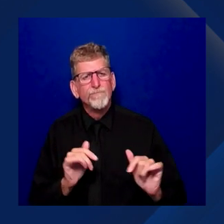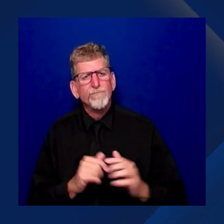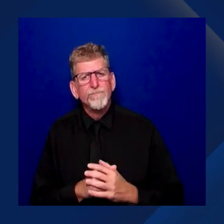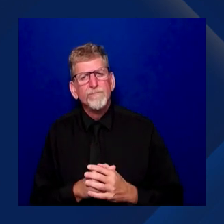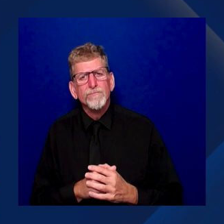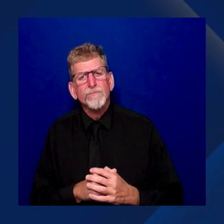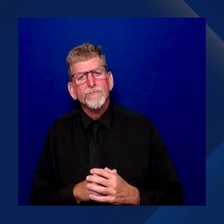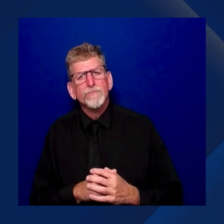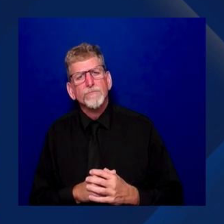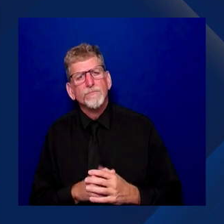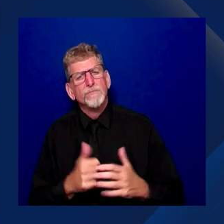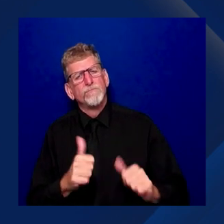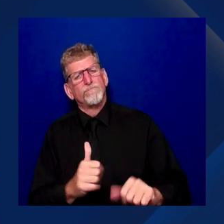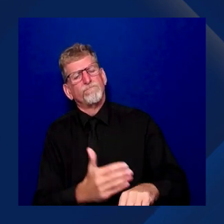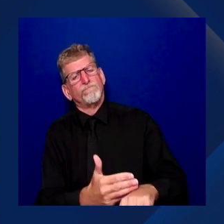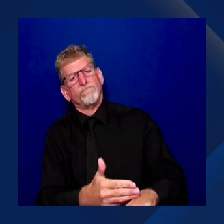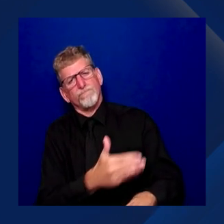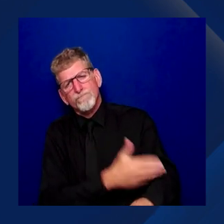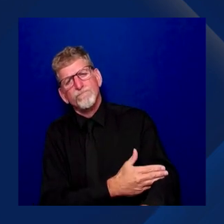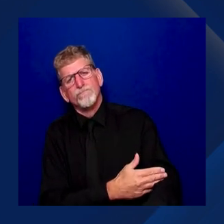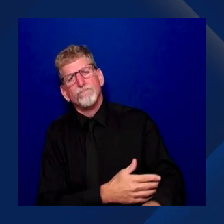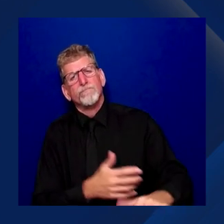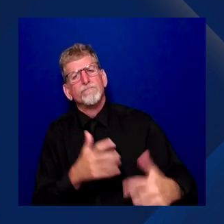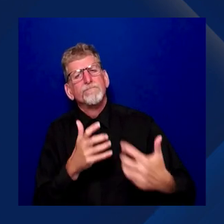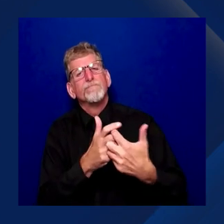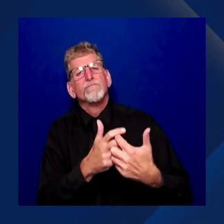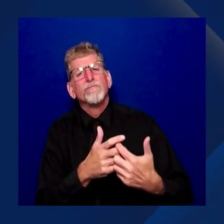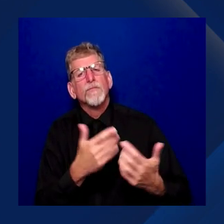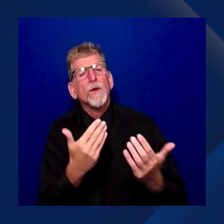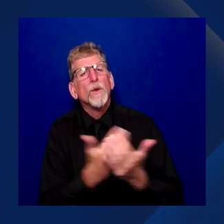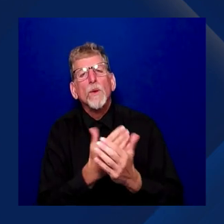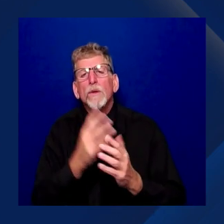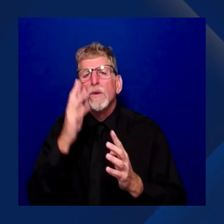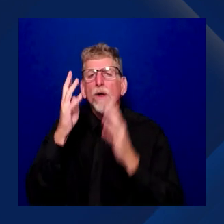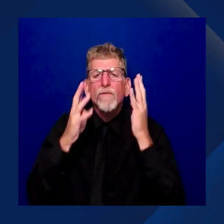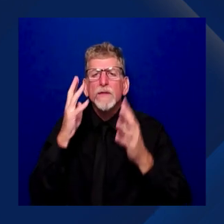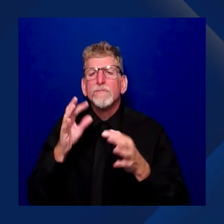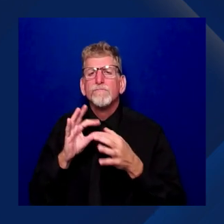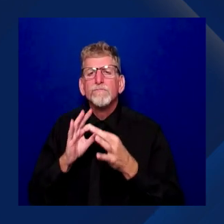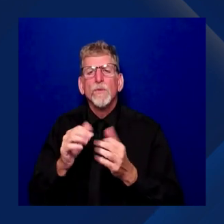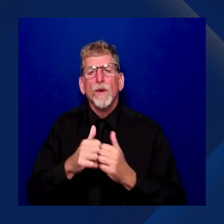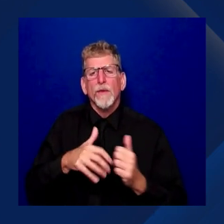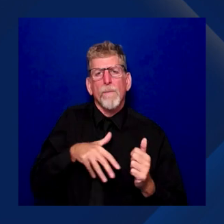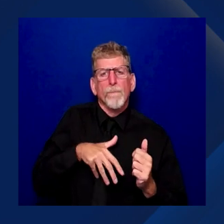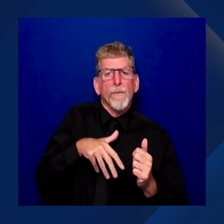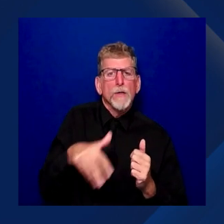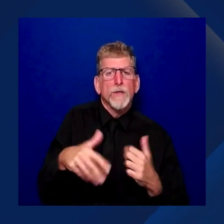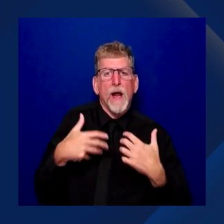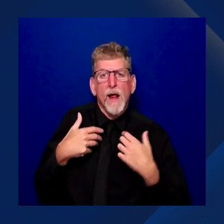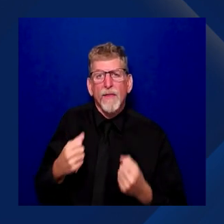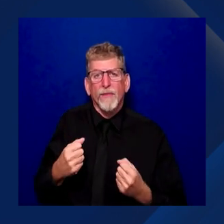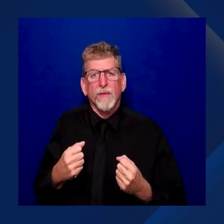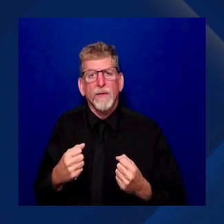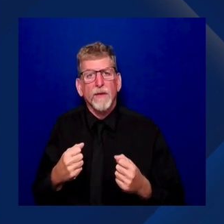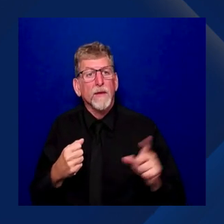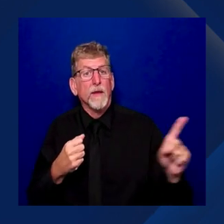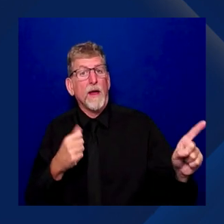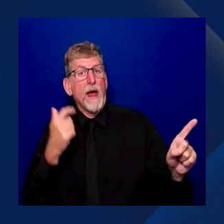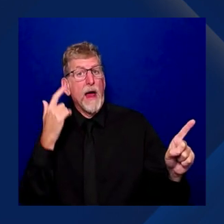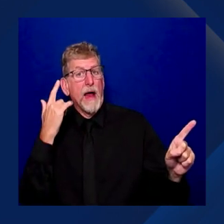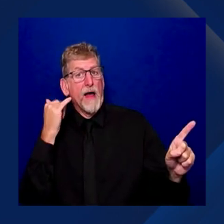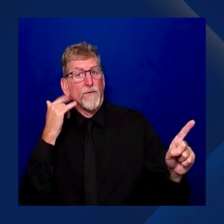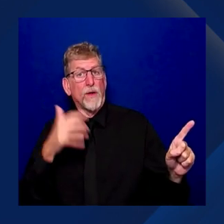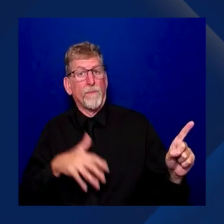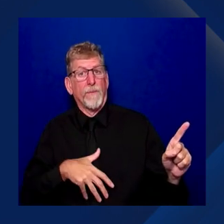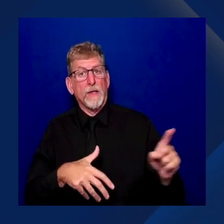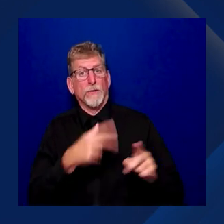for innovation on maternal health, as well as the California Maternal Care Collaborative, in addition with standardized protocols,